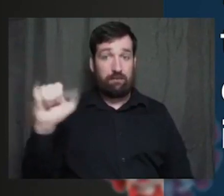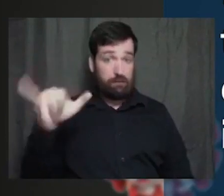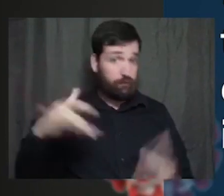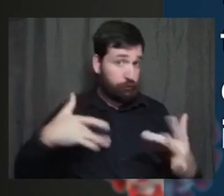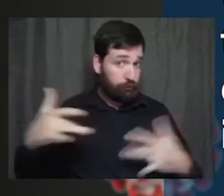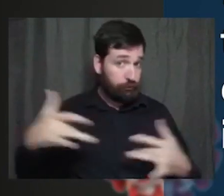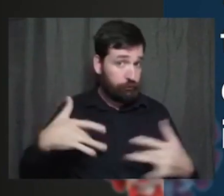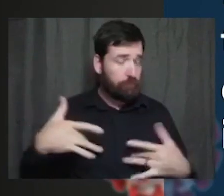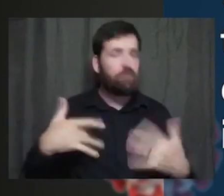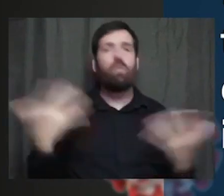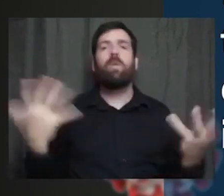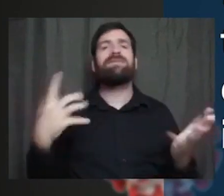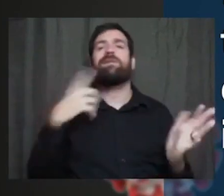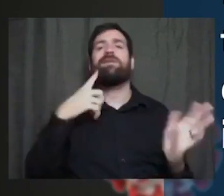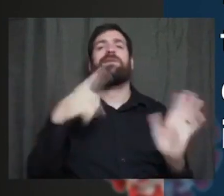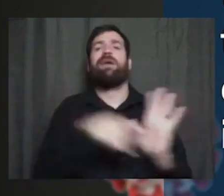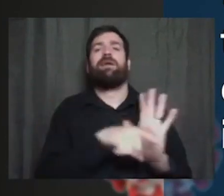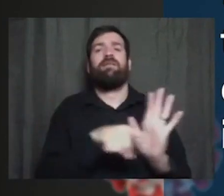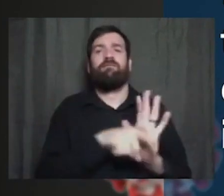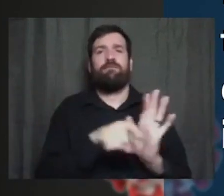not tracking the infection rate?